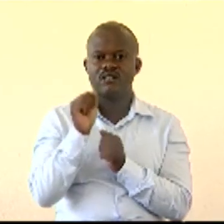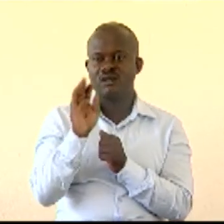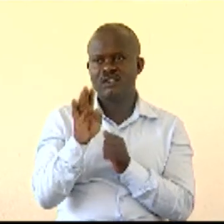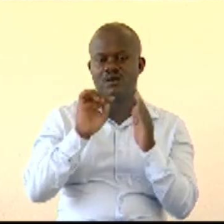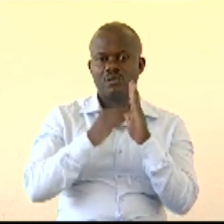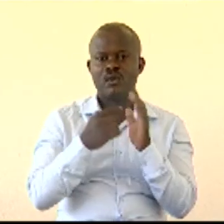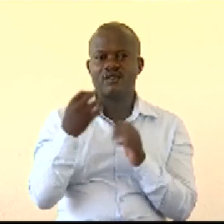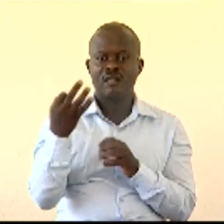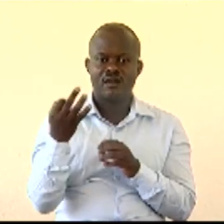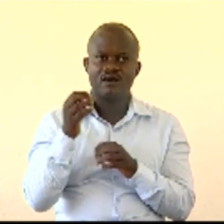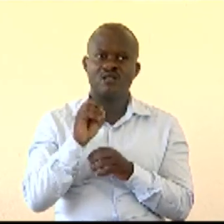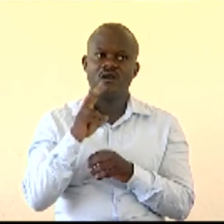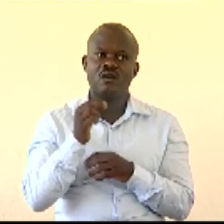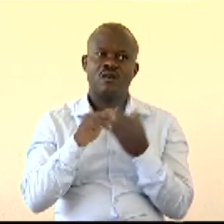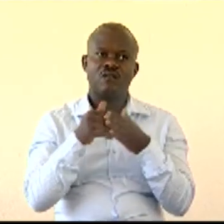14.3 over